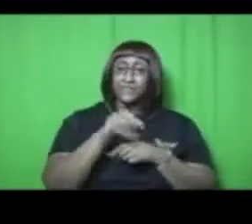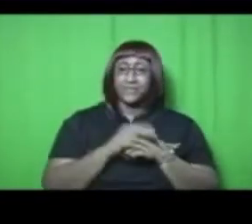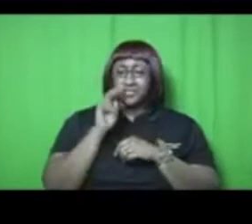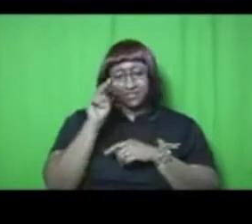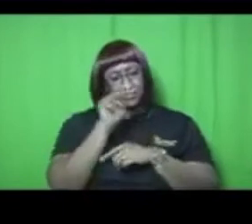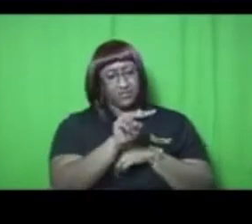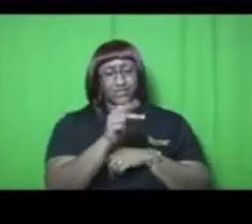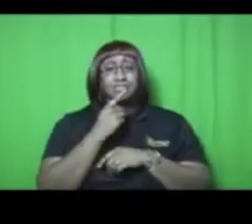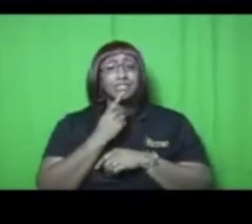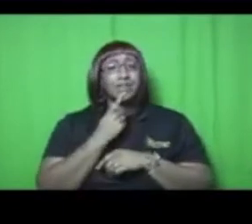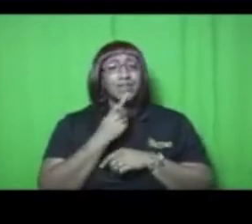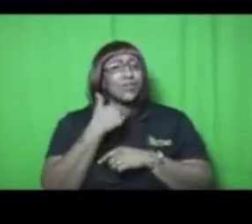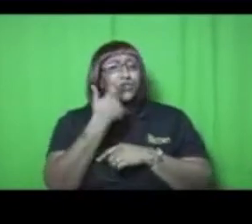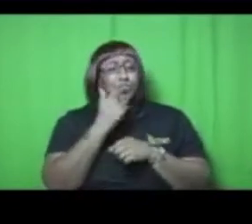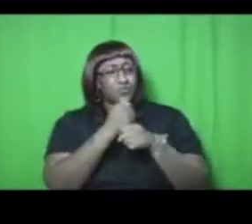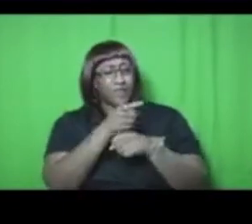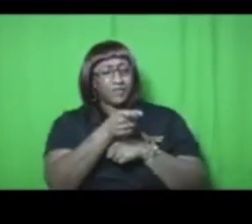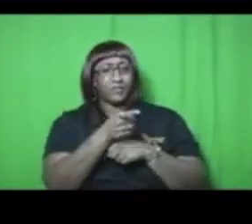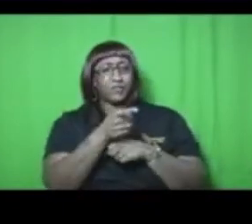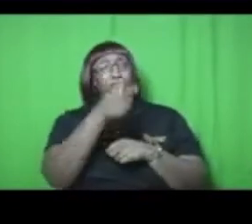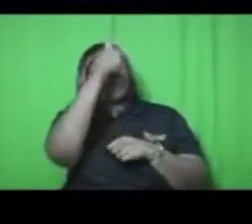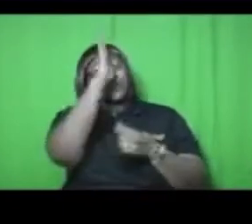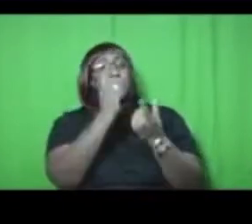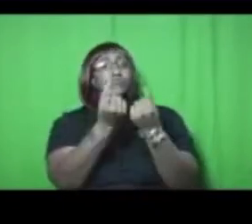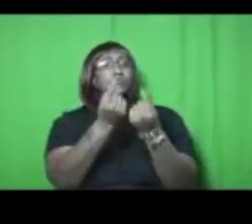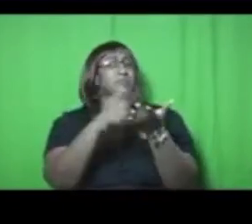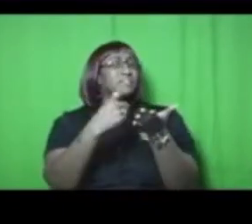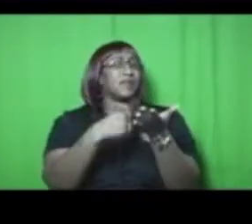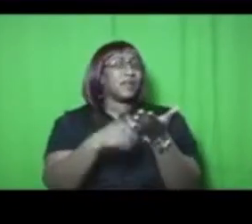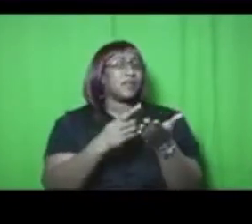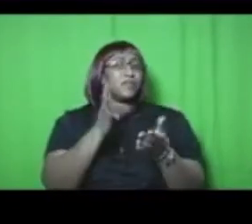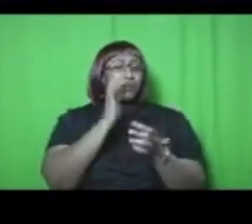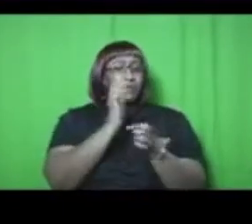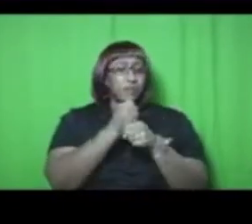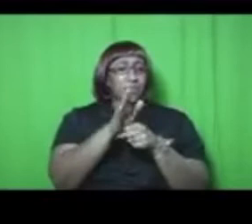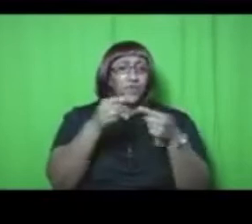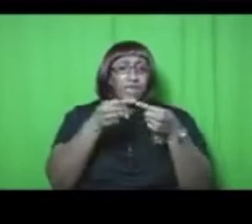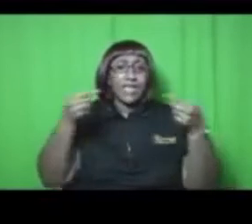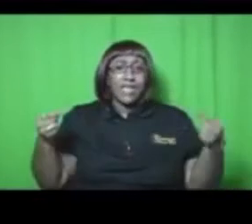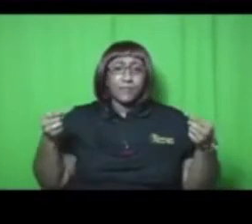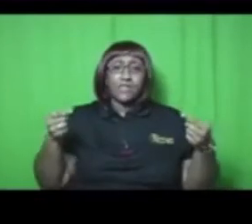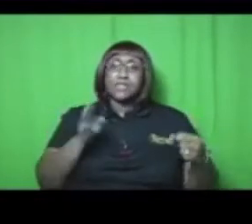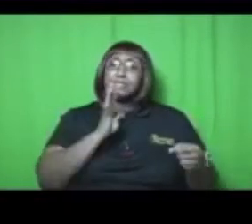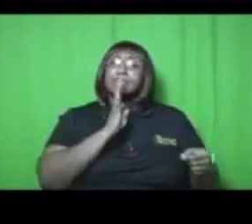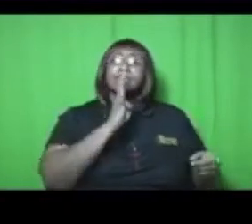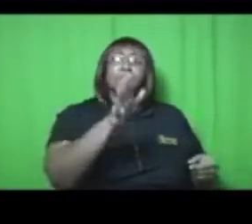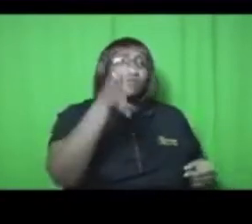looked at Moses, and they said, who made you? And you know what God will do sometimes? God will cause your enemy to speak your